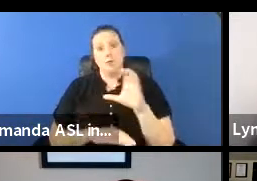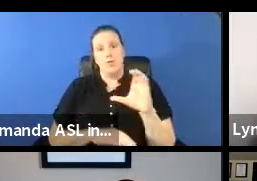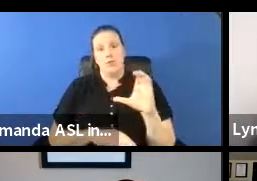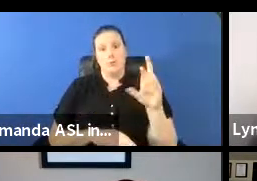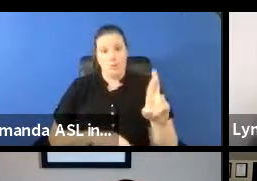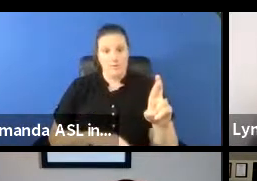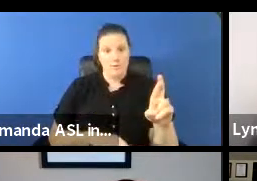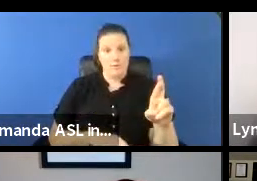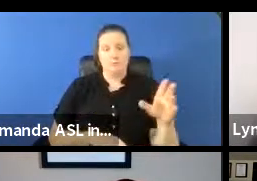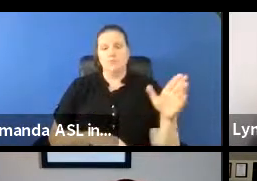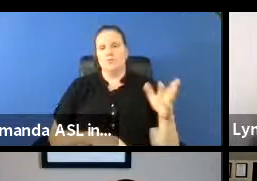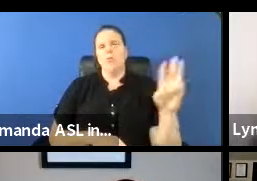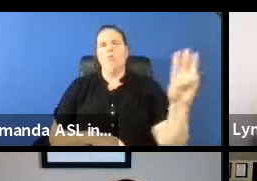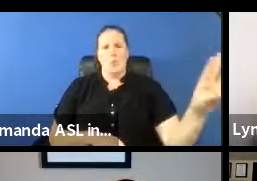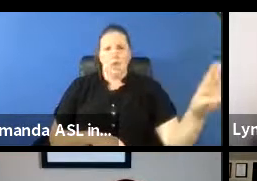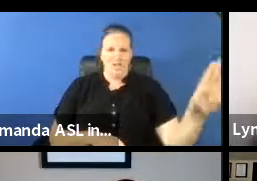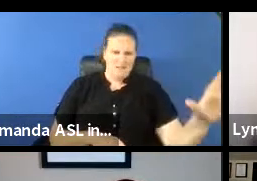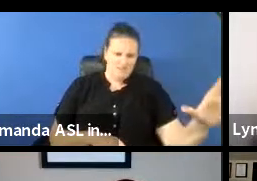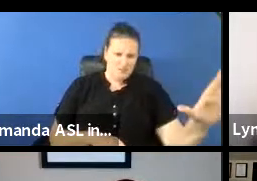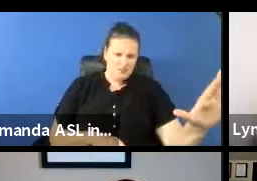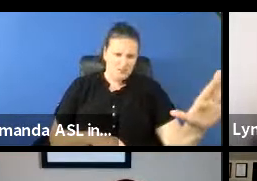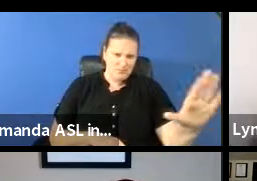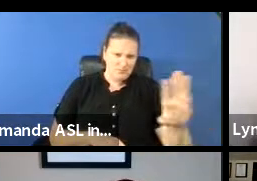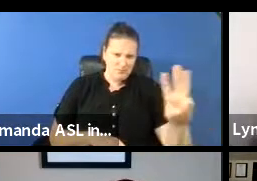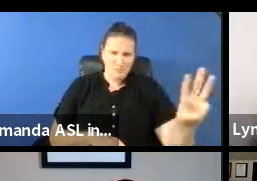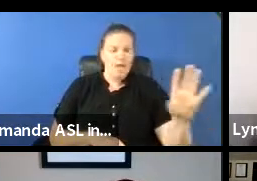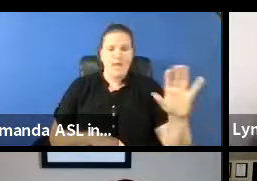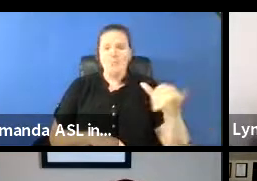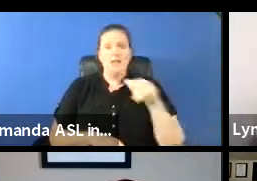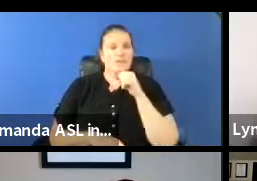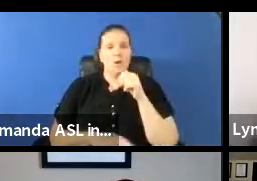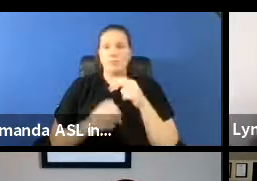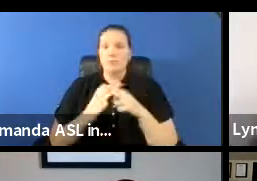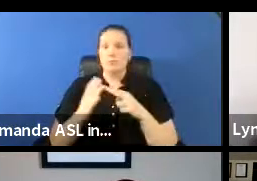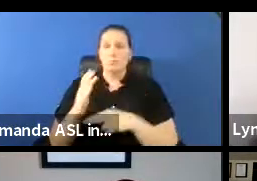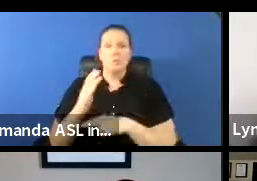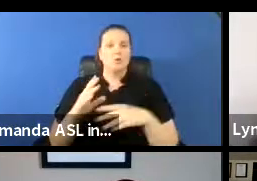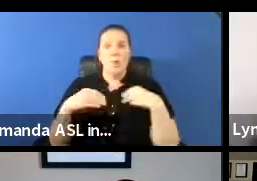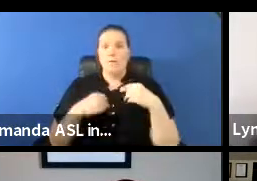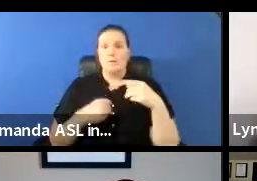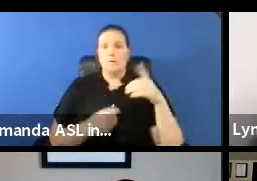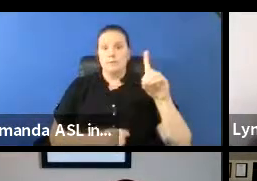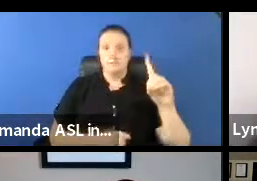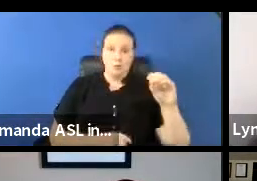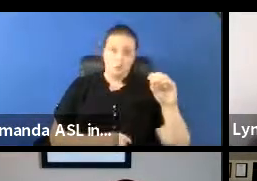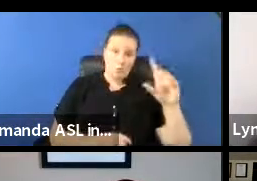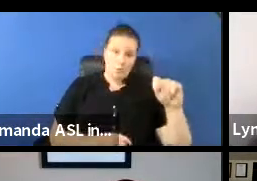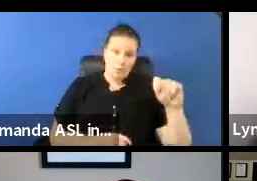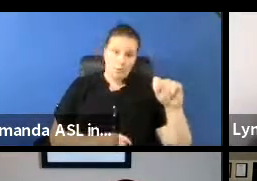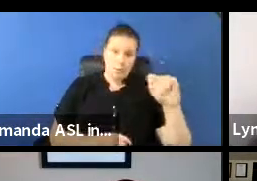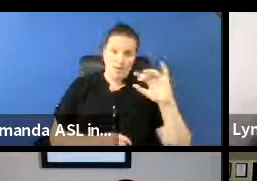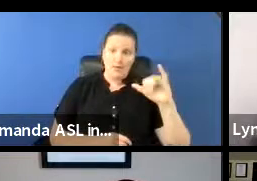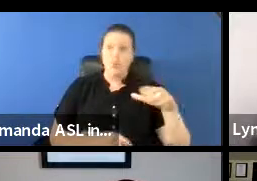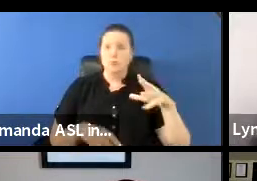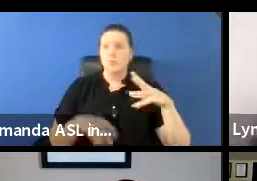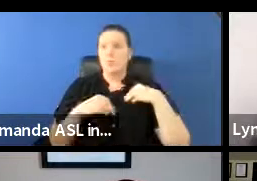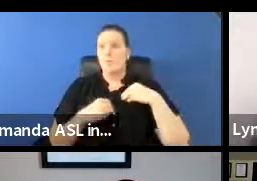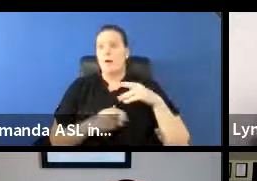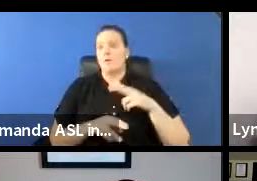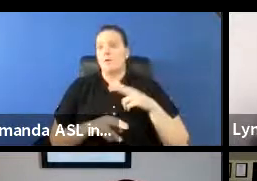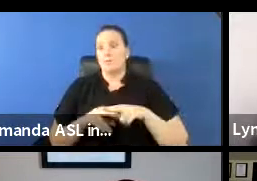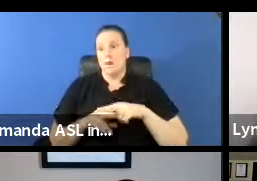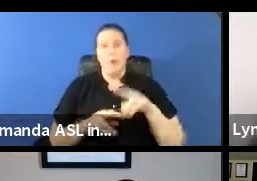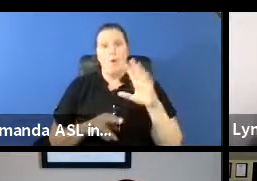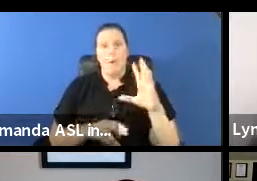Columbia further to the west, that is not a bridge that is owned by the DOT. That is owned by the railroad